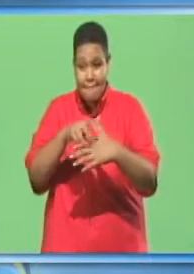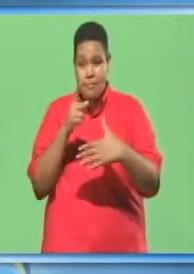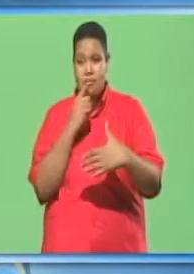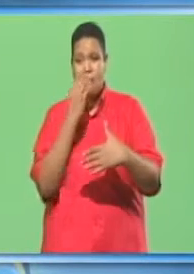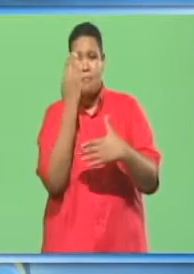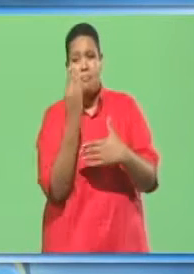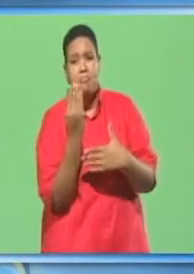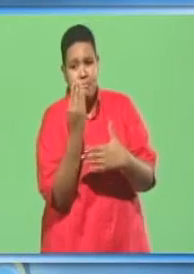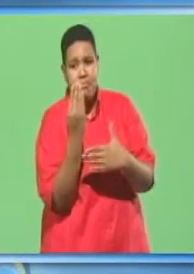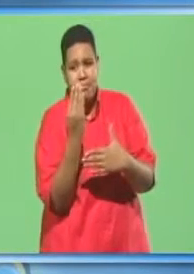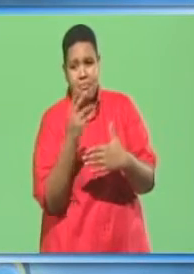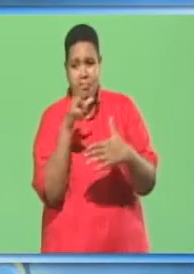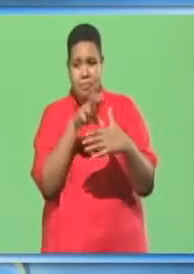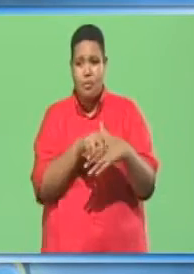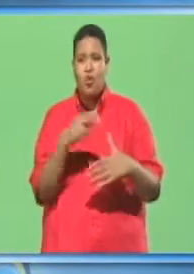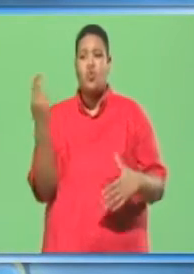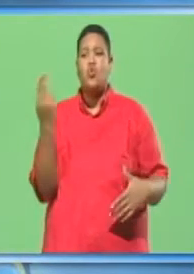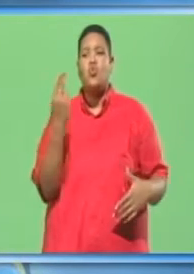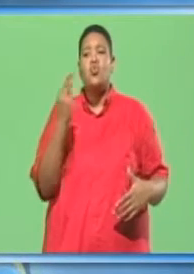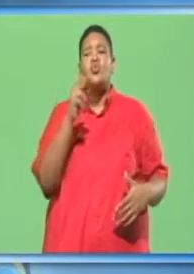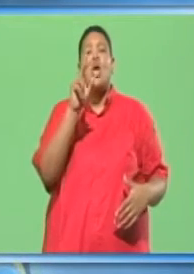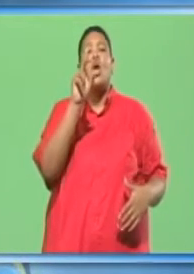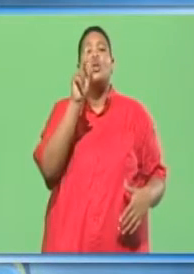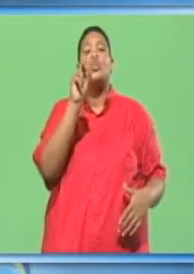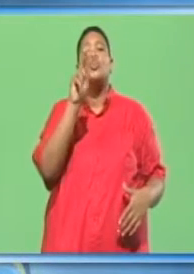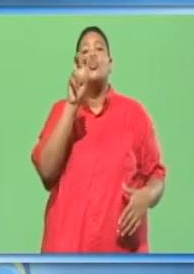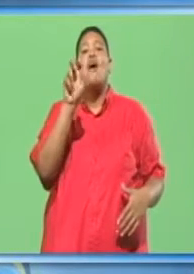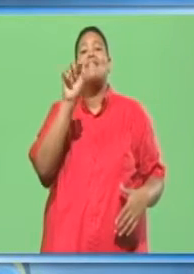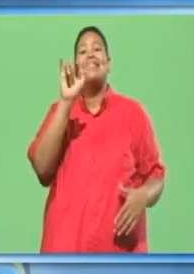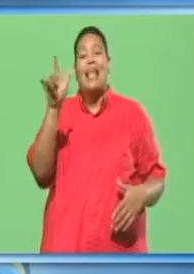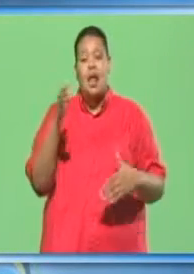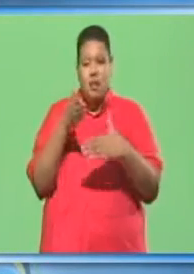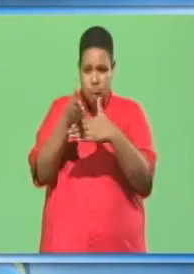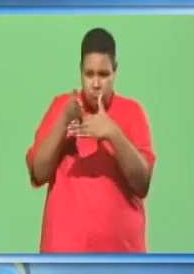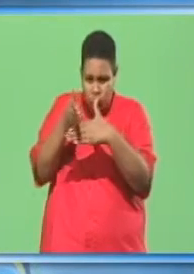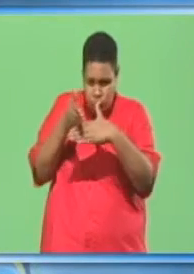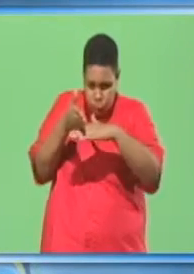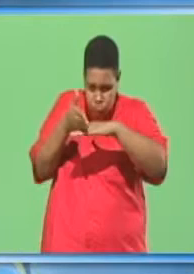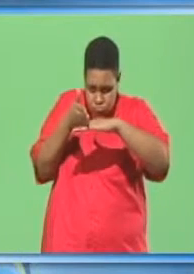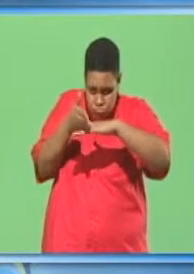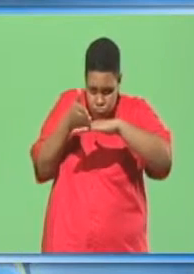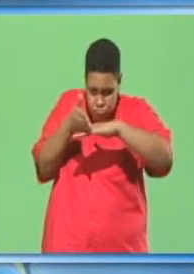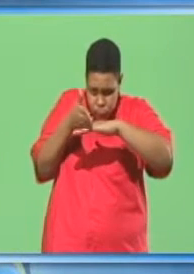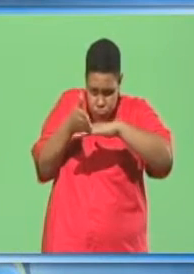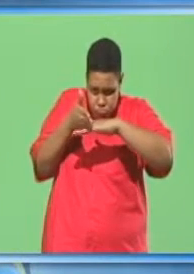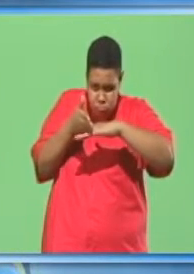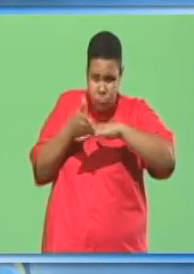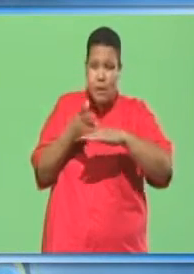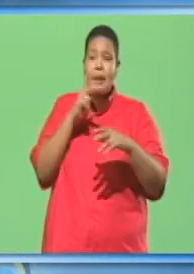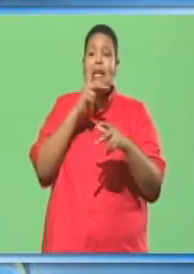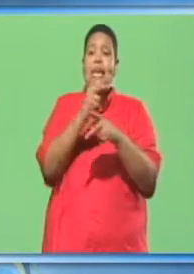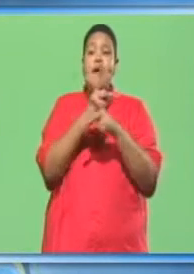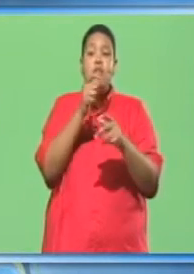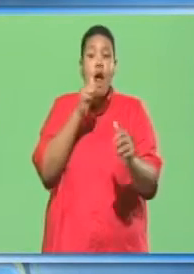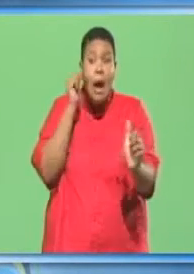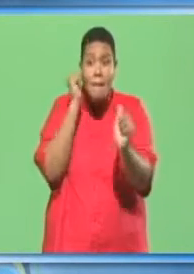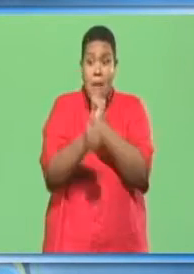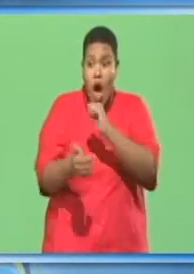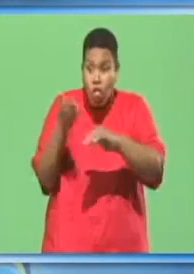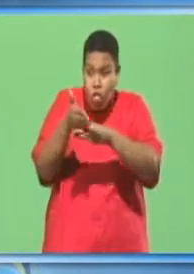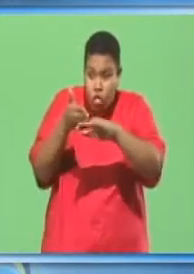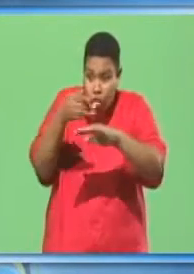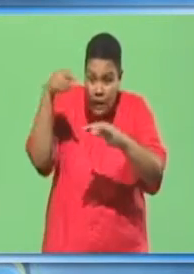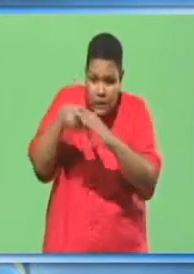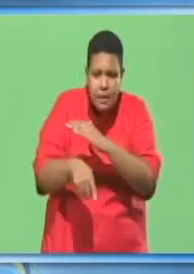bench vise. Use a dovetail saw and cut down to the shoulder line. Be careful not to cut past the shoulder